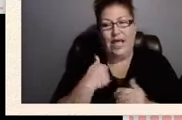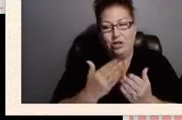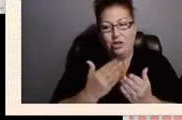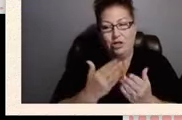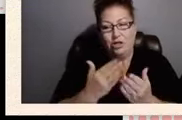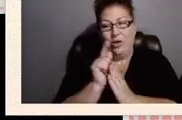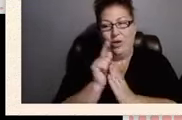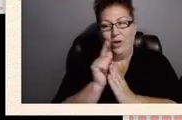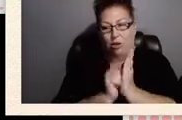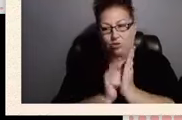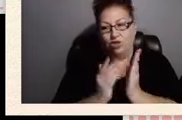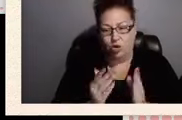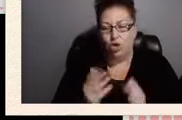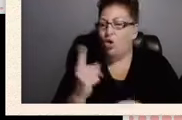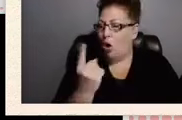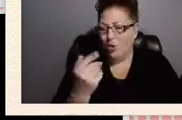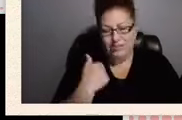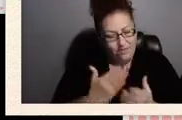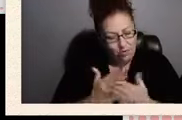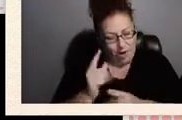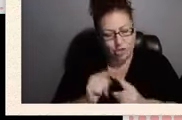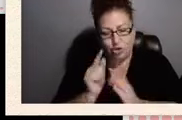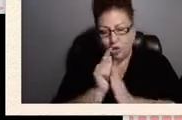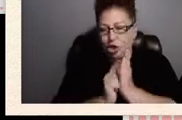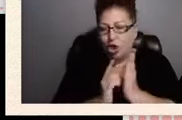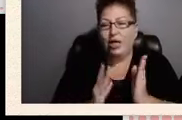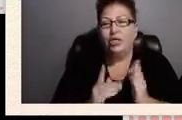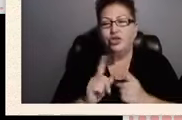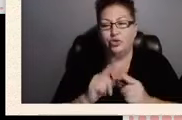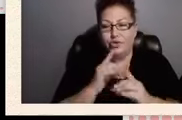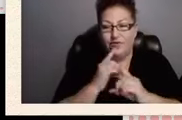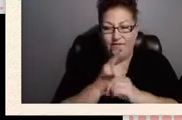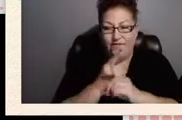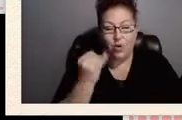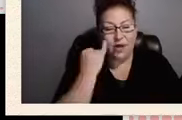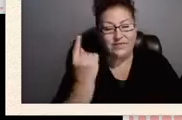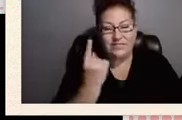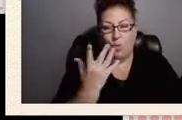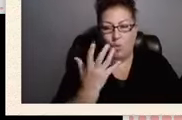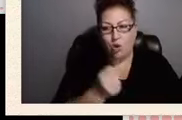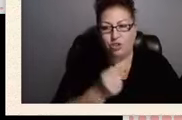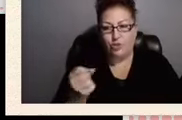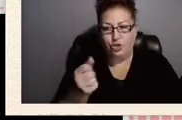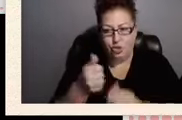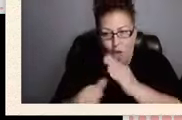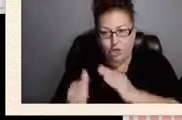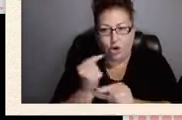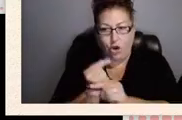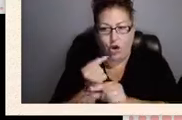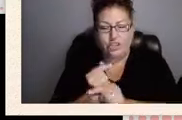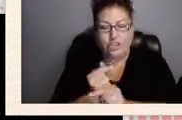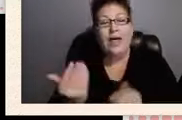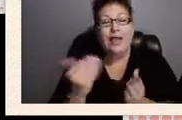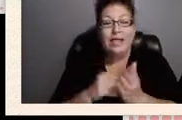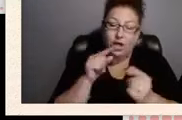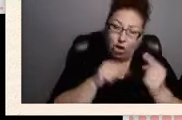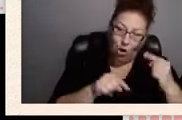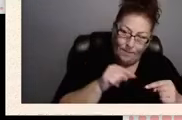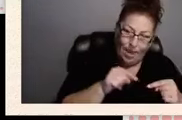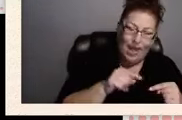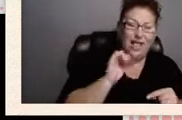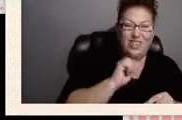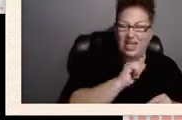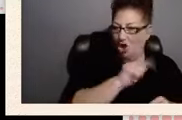You always have a right to an attorney to defend you if someone wants to put you under guardianship. And again, just to go back, these are all of the rights